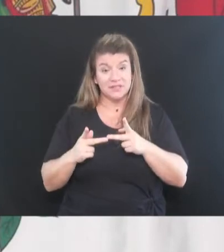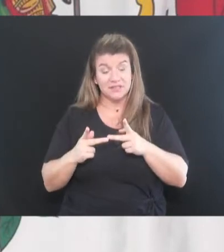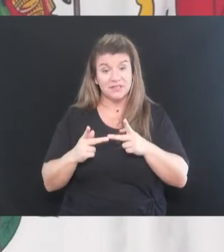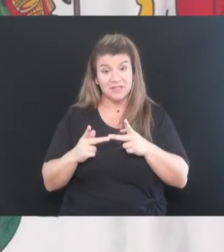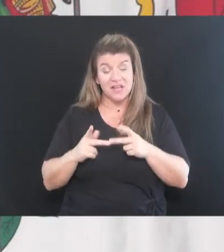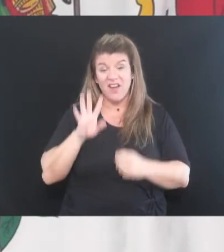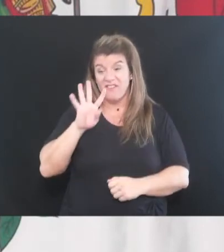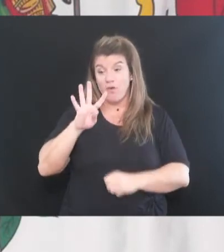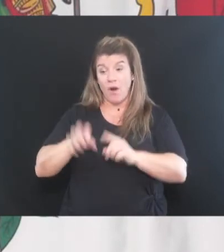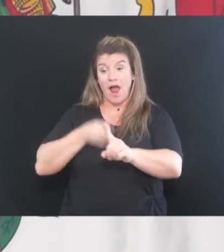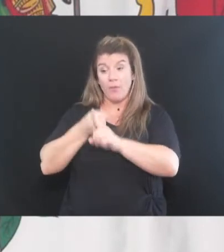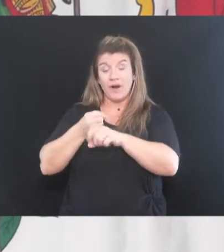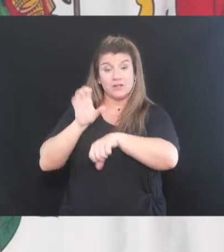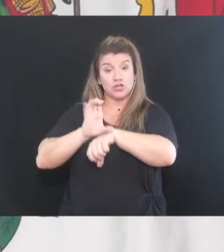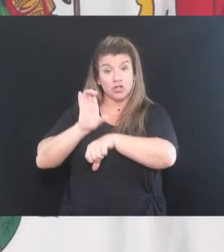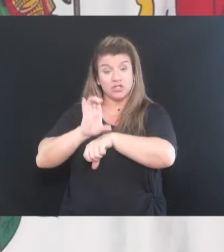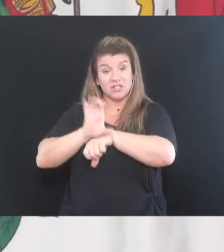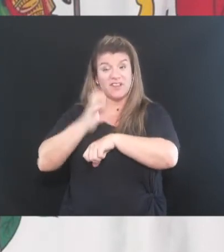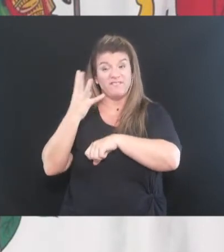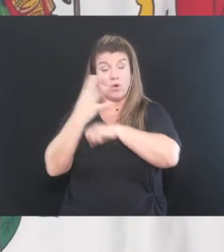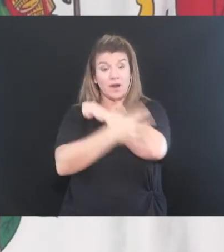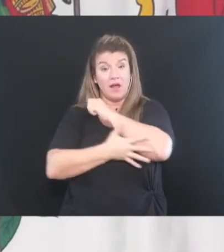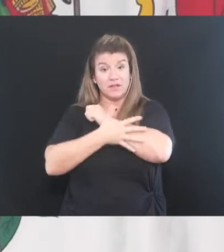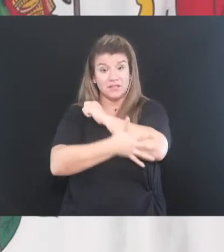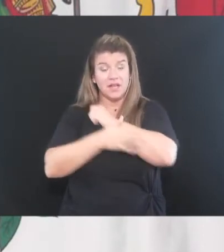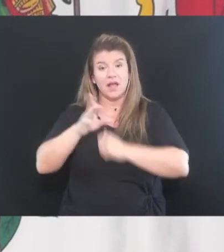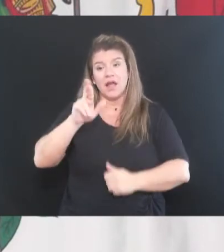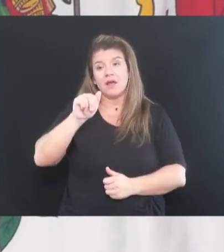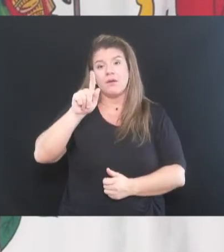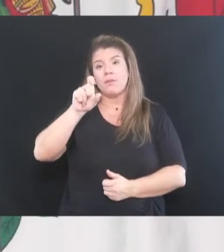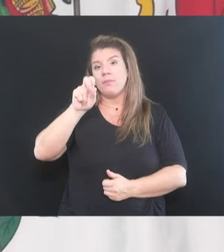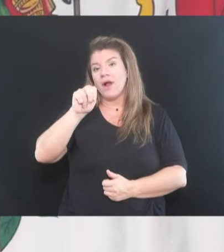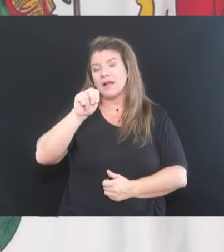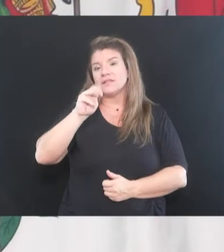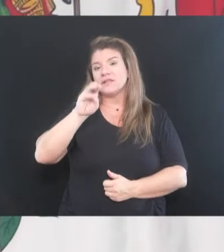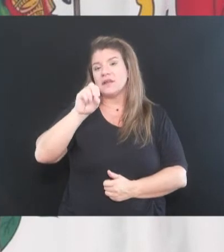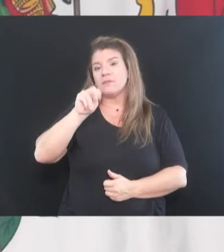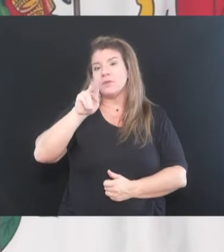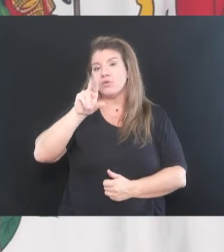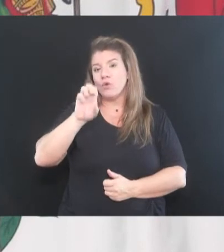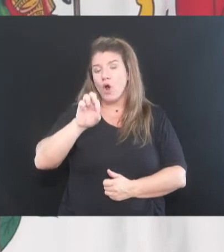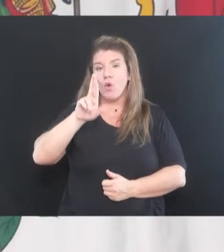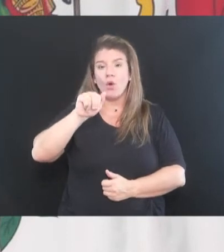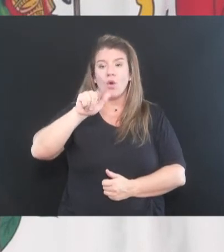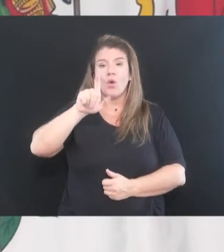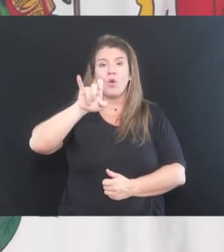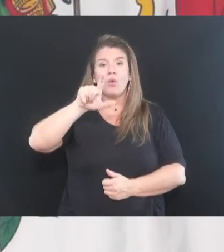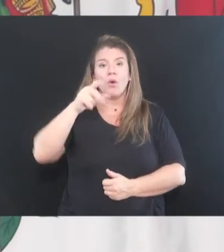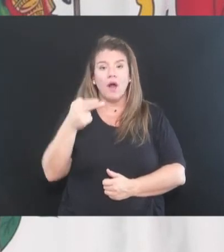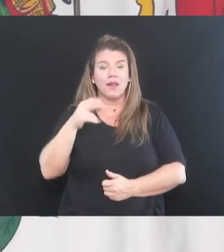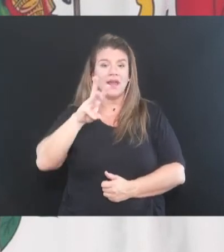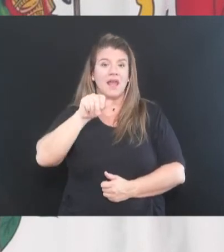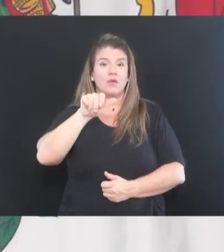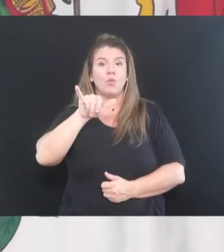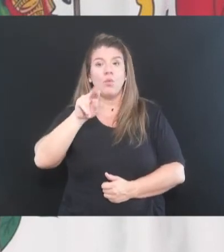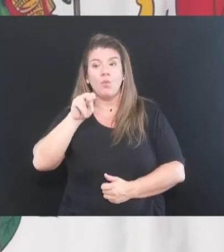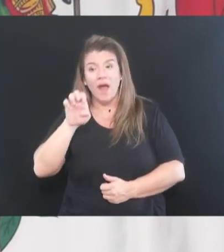4 outbreaks in our churches in 4 counties, Braxton, Monroe, Raleigh, and Wayne. We